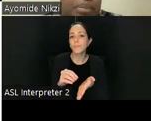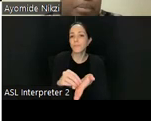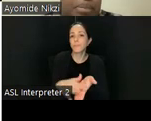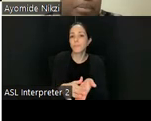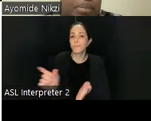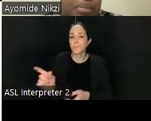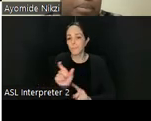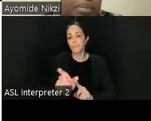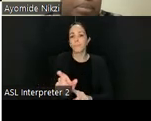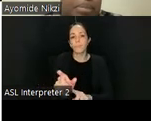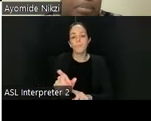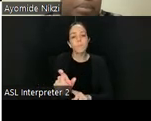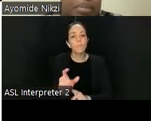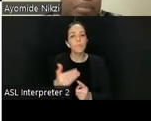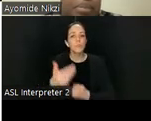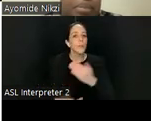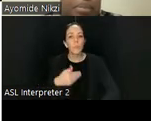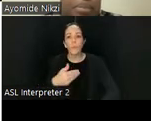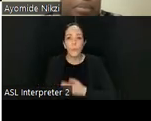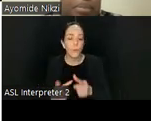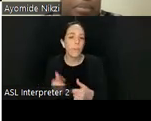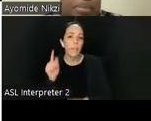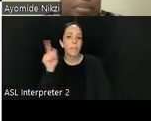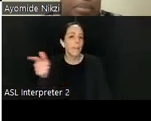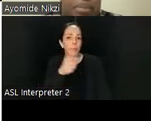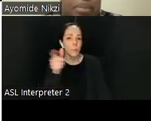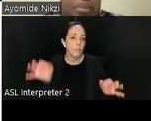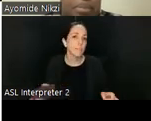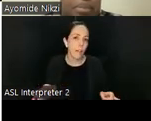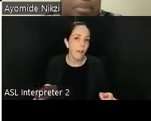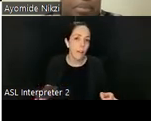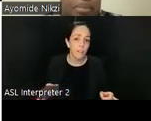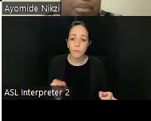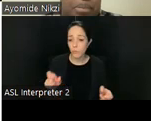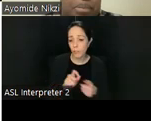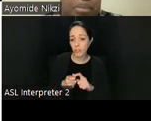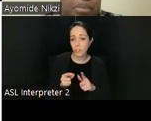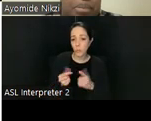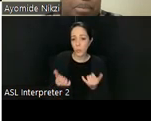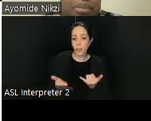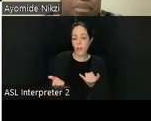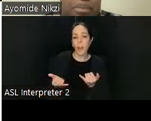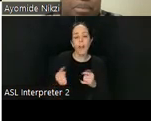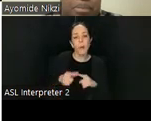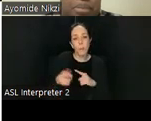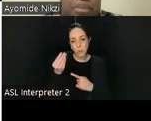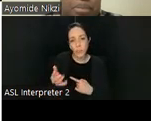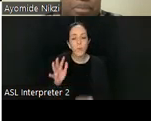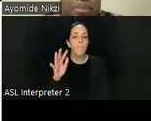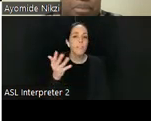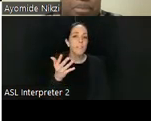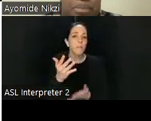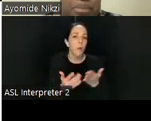could pick a second interim word, like if you'd like, or in the fifth phase of work, there'll be an actual name for this